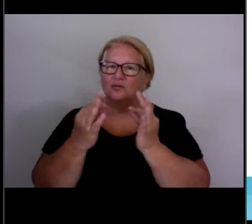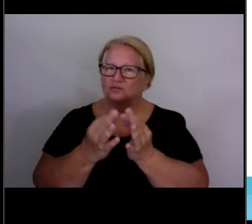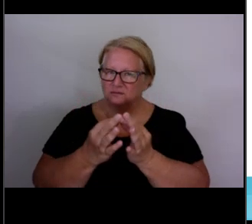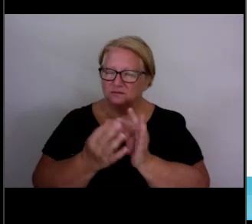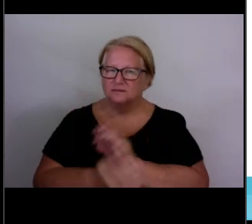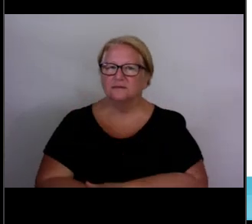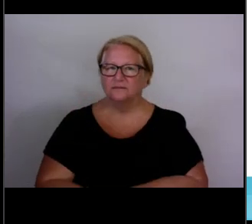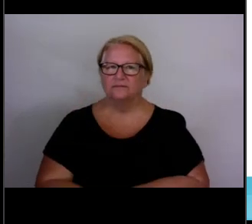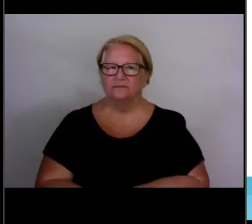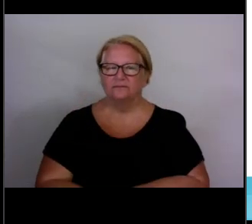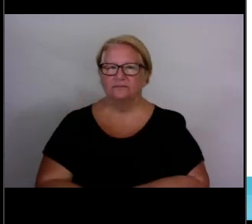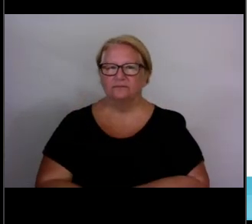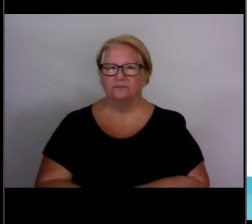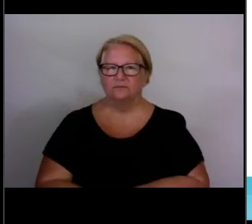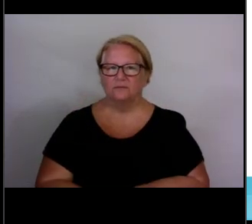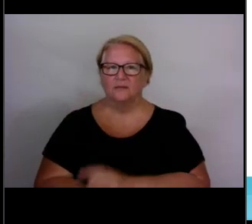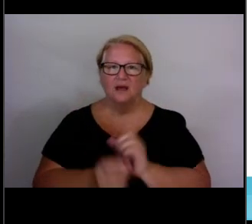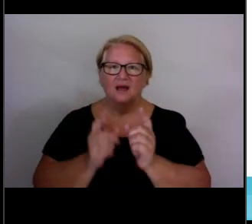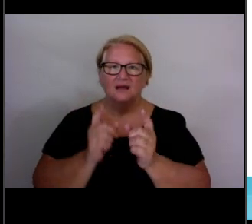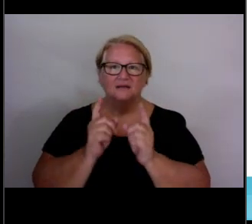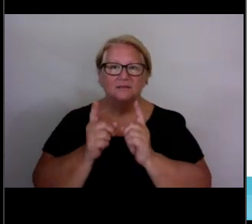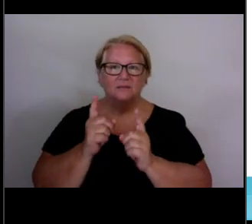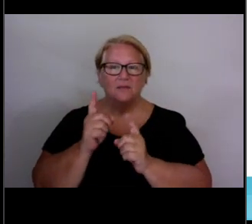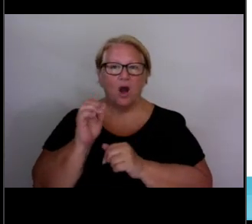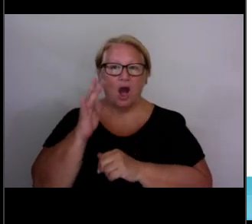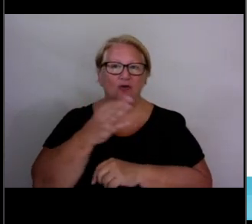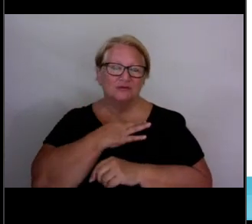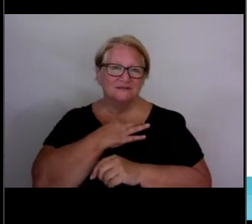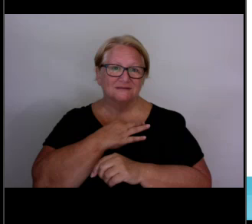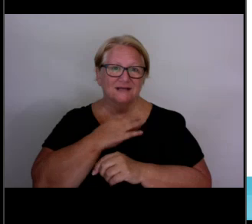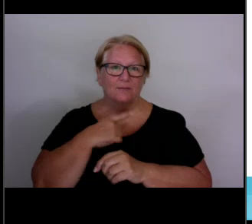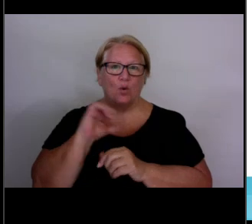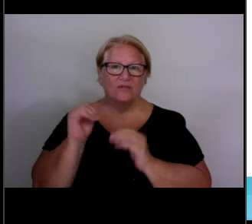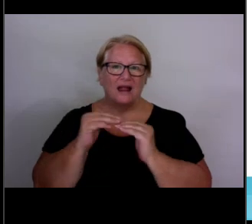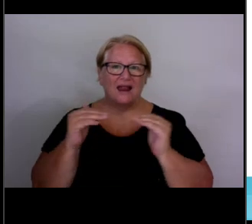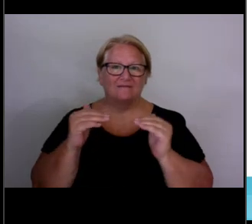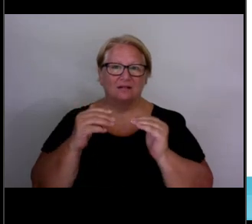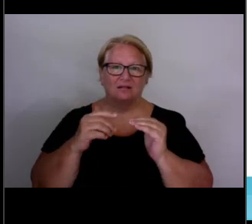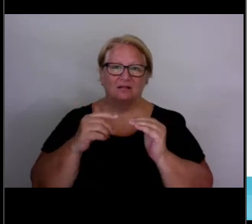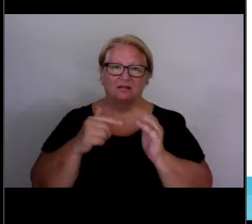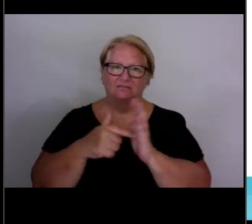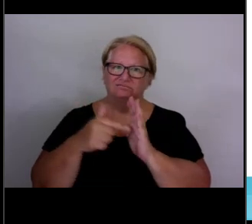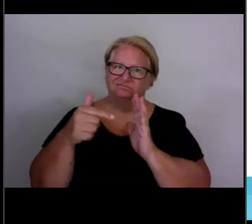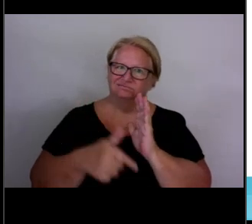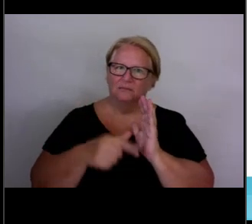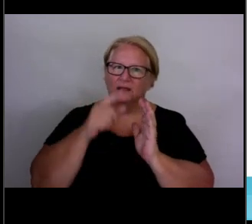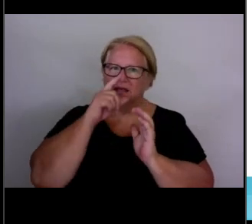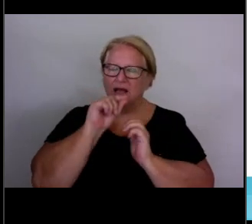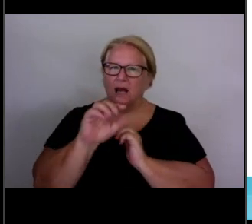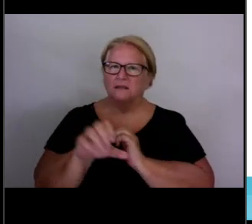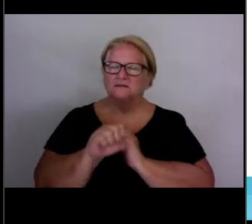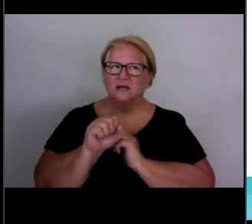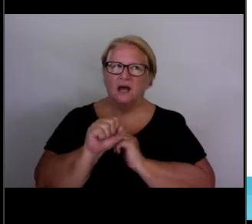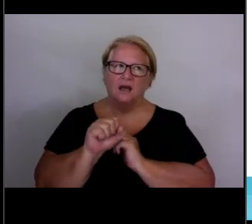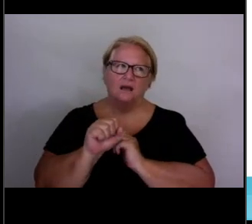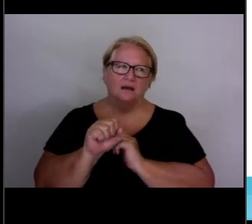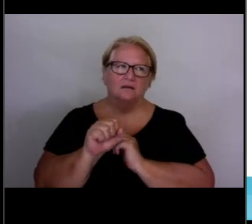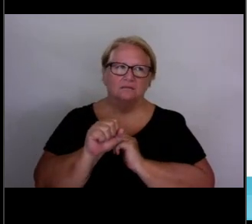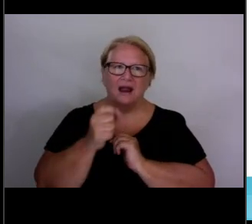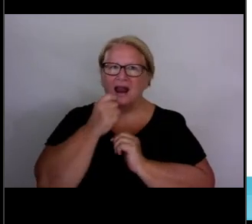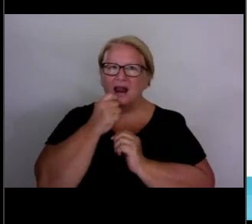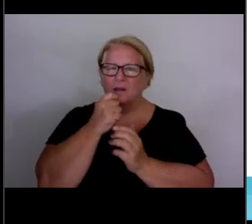some cases, higher risk matters, because of their level of complexity, can take you know, a little bit